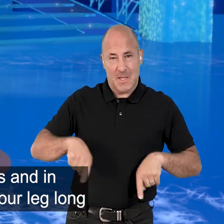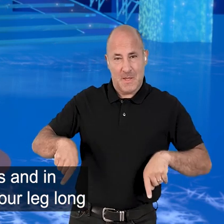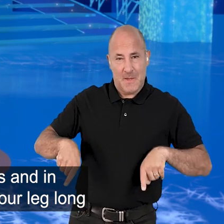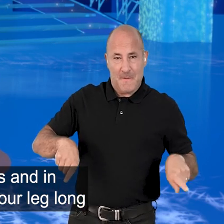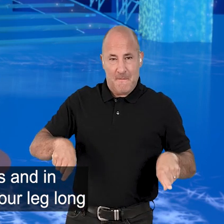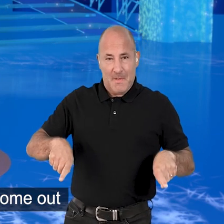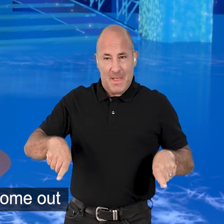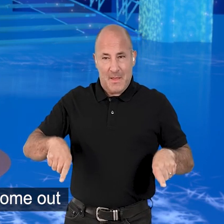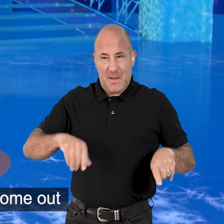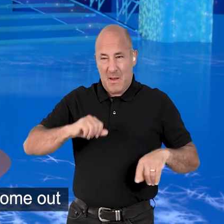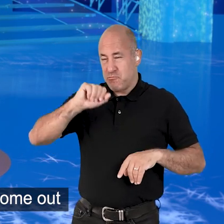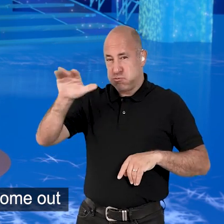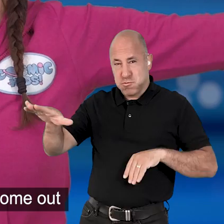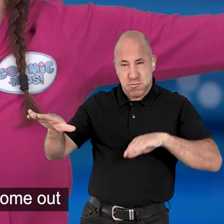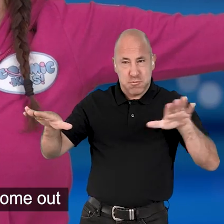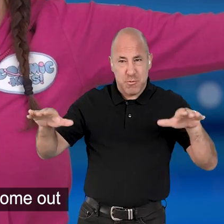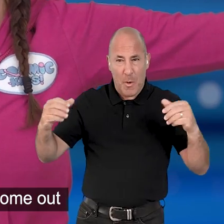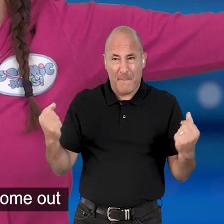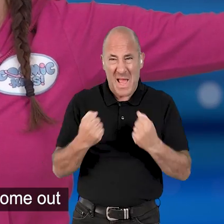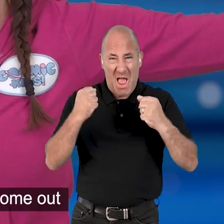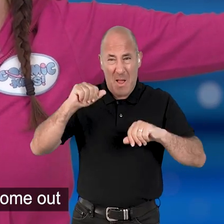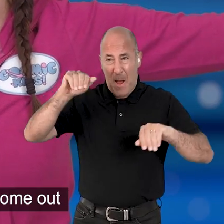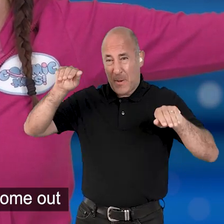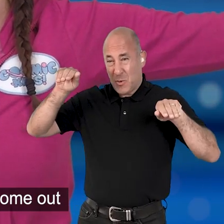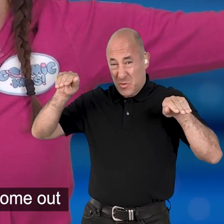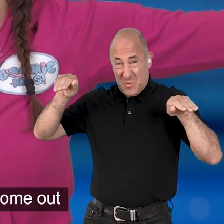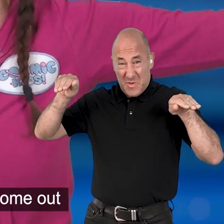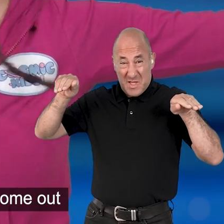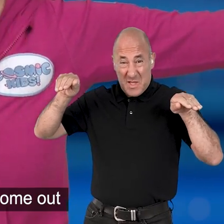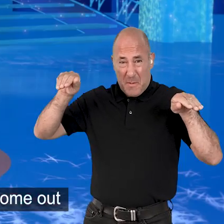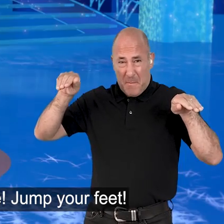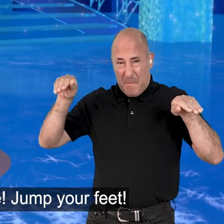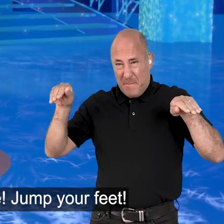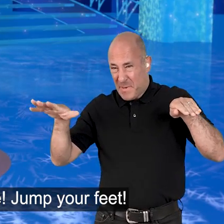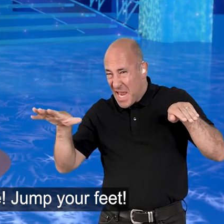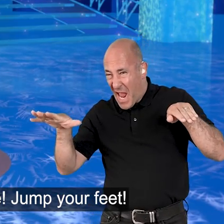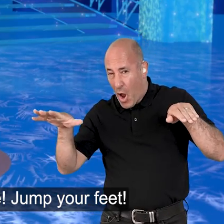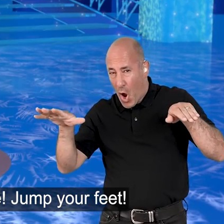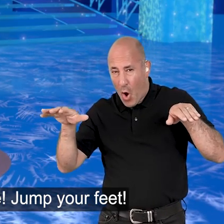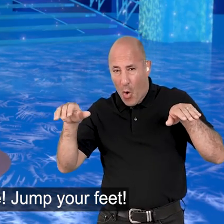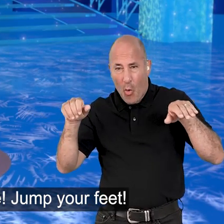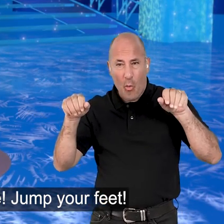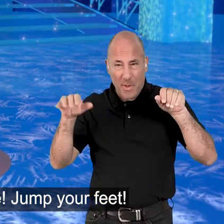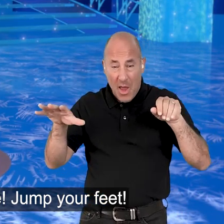leg long, your arms wide, her powers do come out.